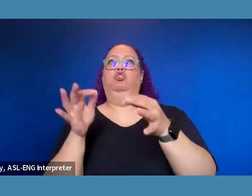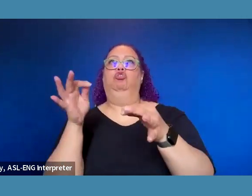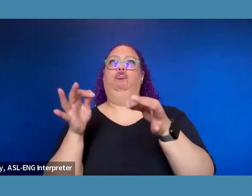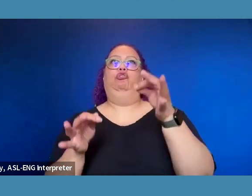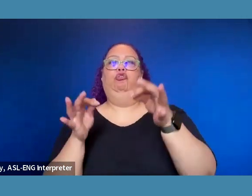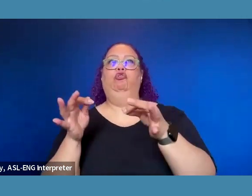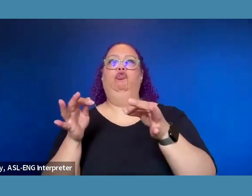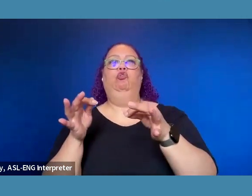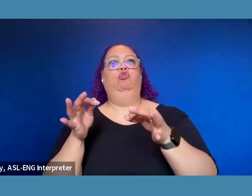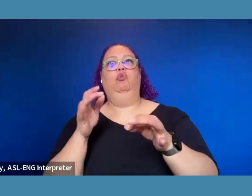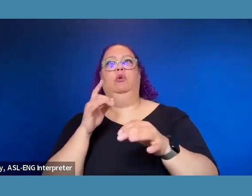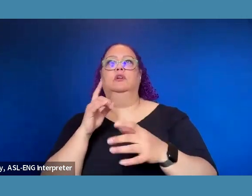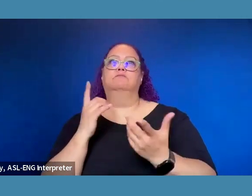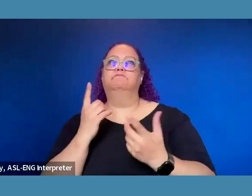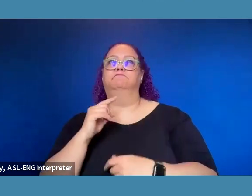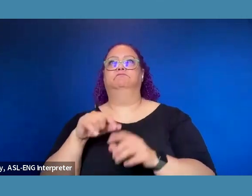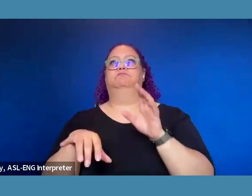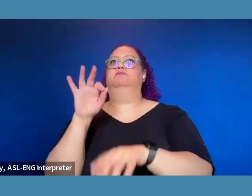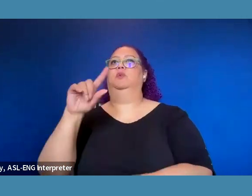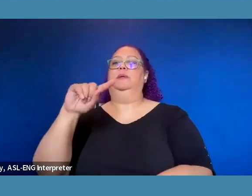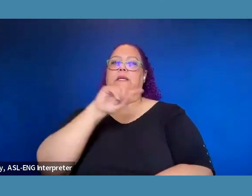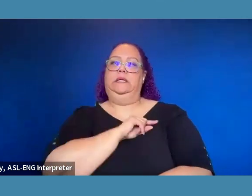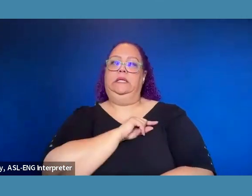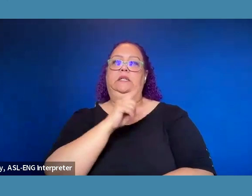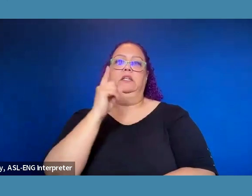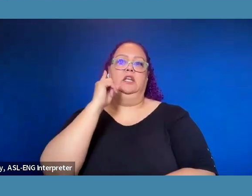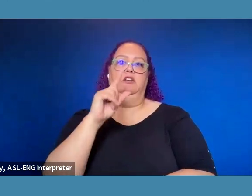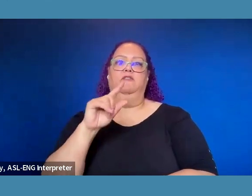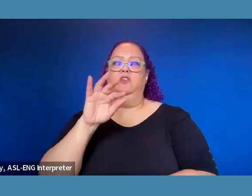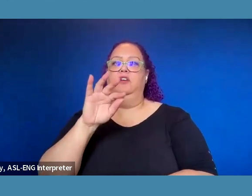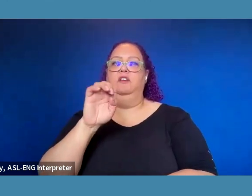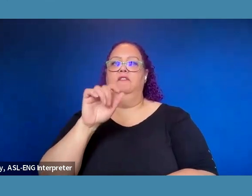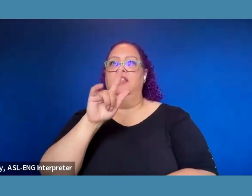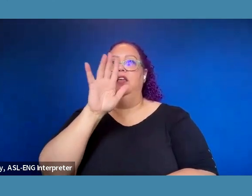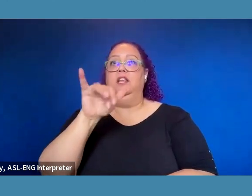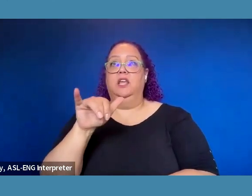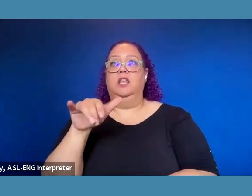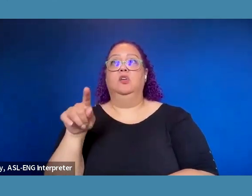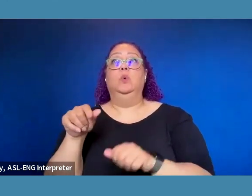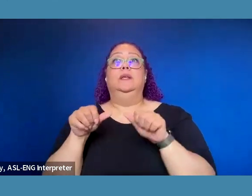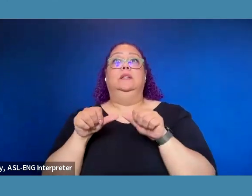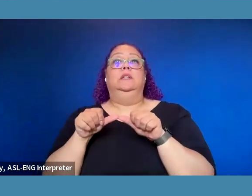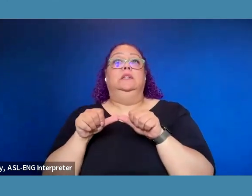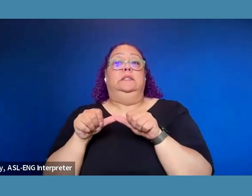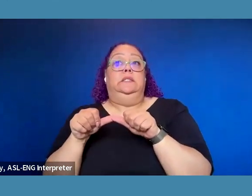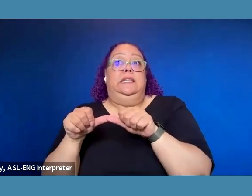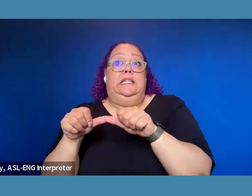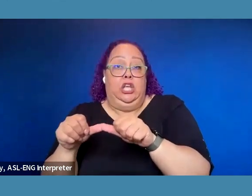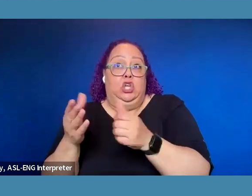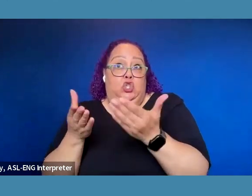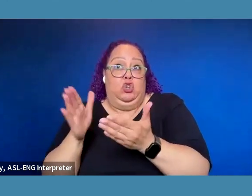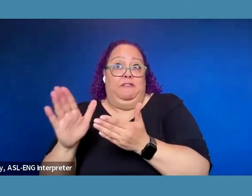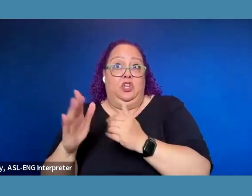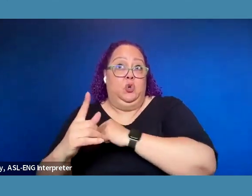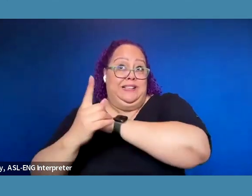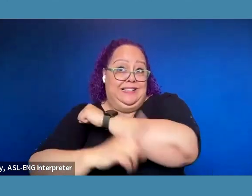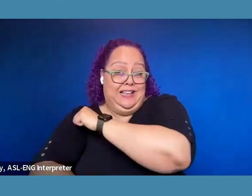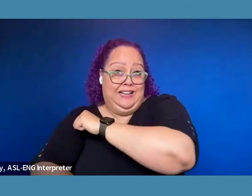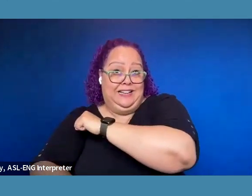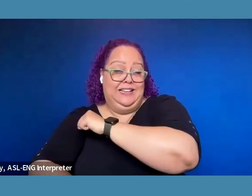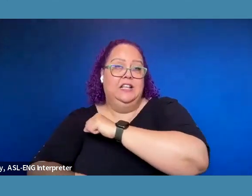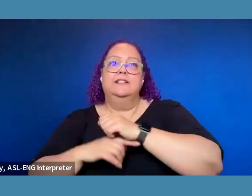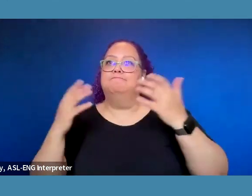Florida, in general, once your sentence is complete, you have, and you have a felony conviction,